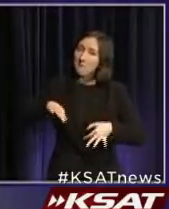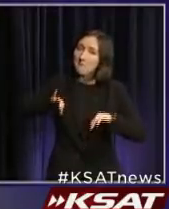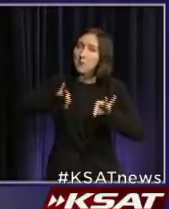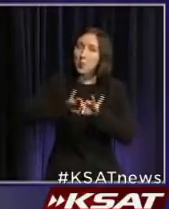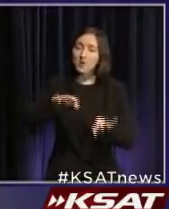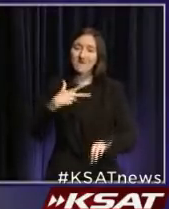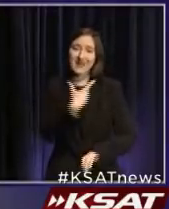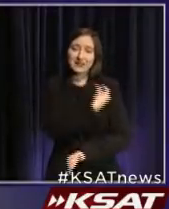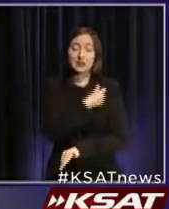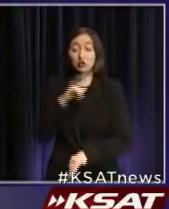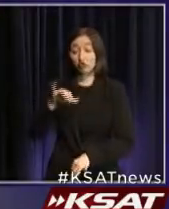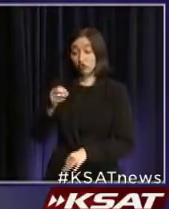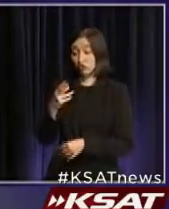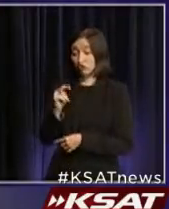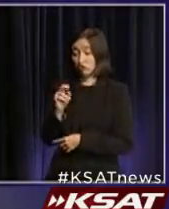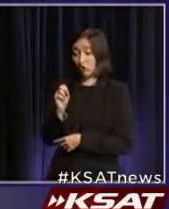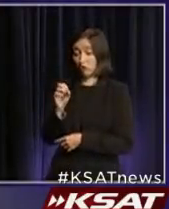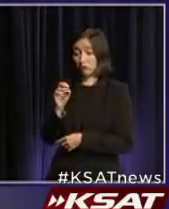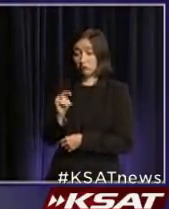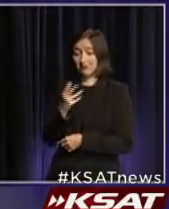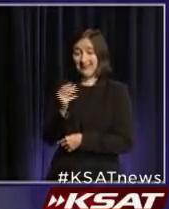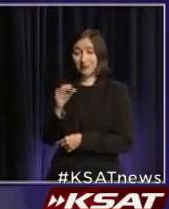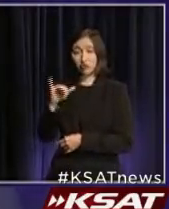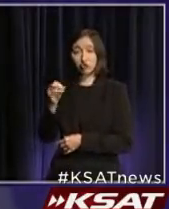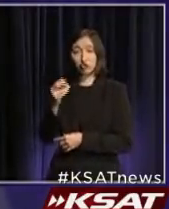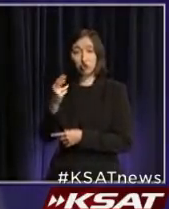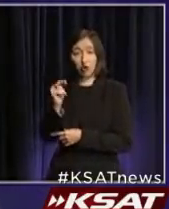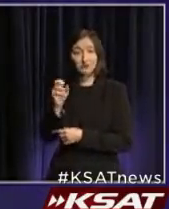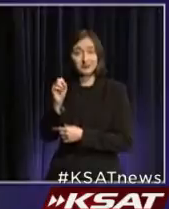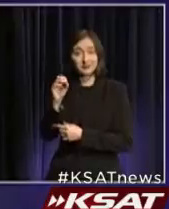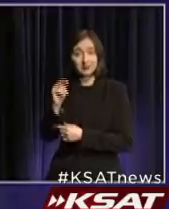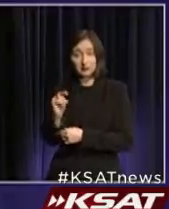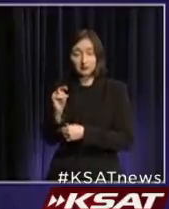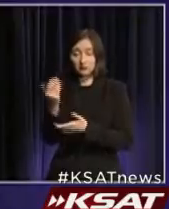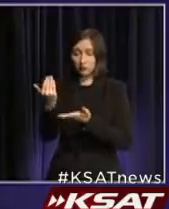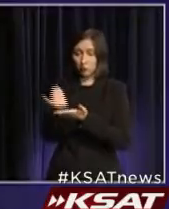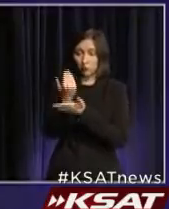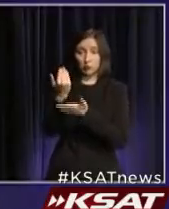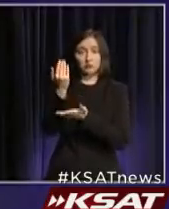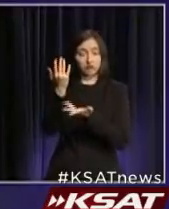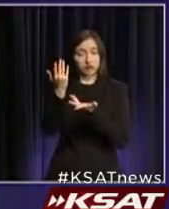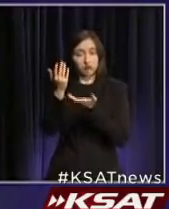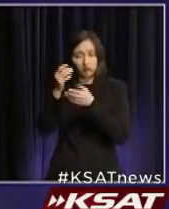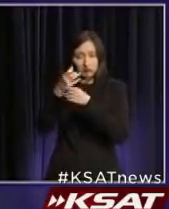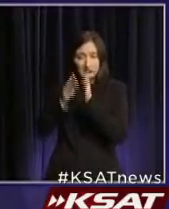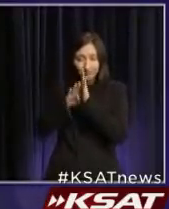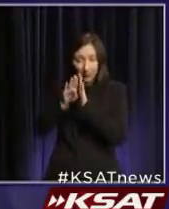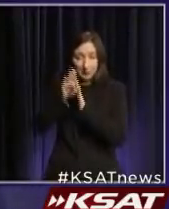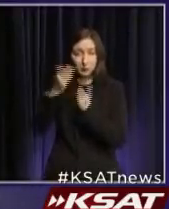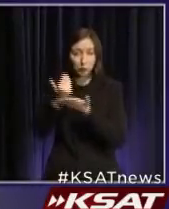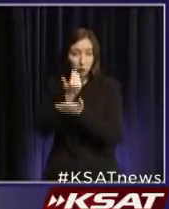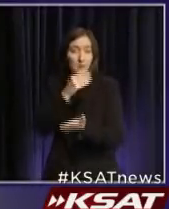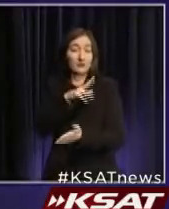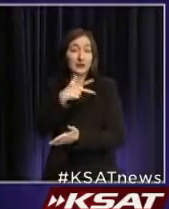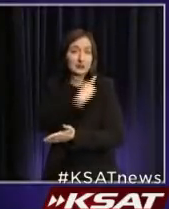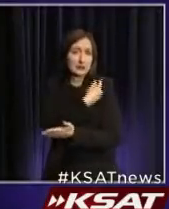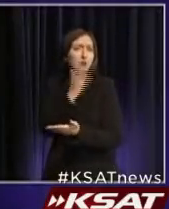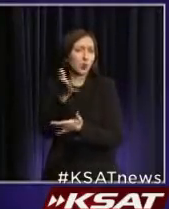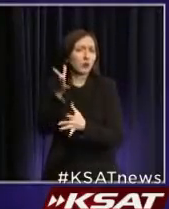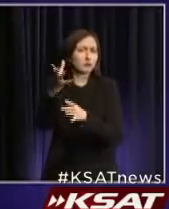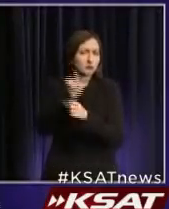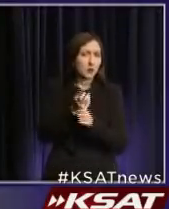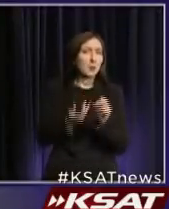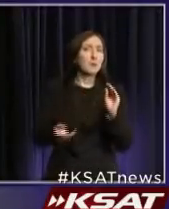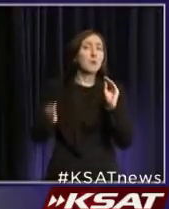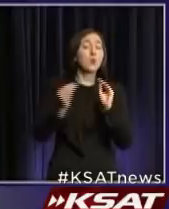the Johnson & Johnson coming out, we're going to have more in our community, hopefully in the next few weeks. Just a quick word on the Bexar County